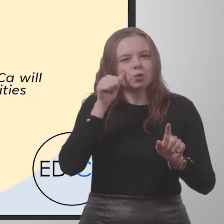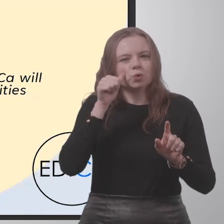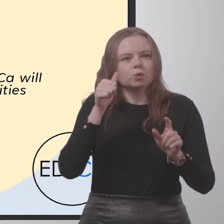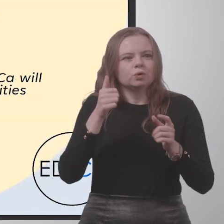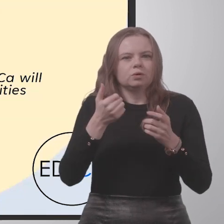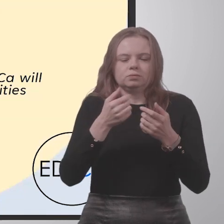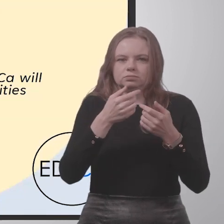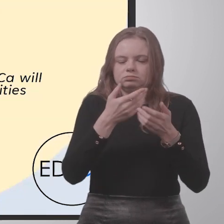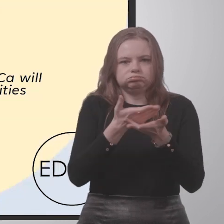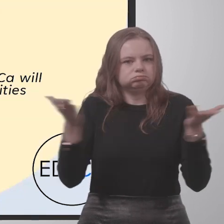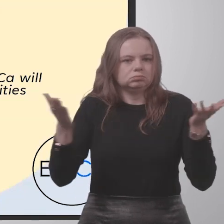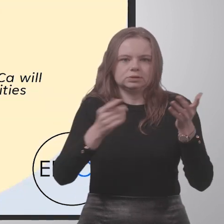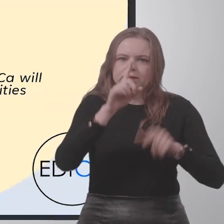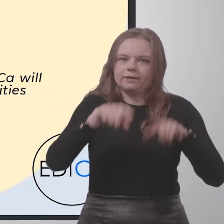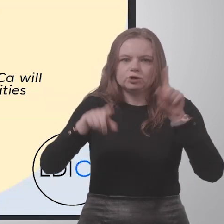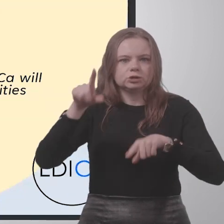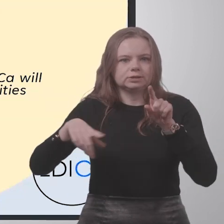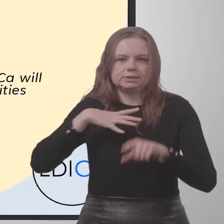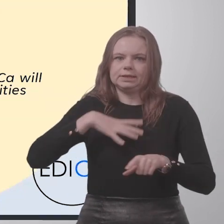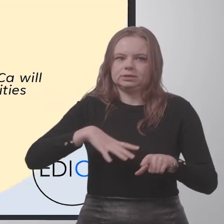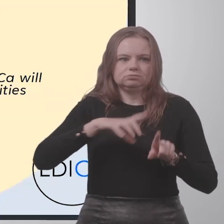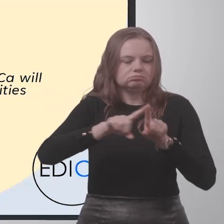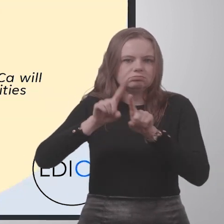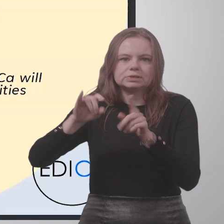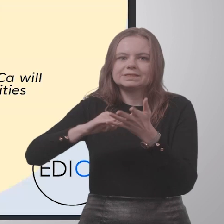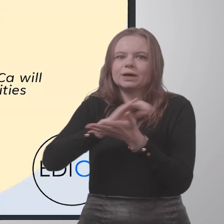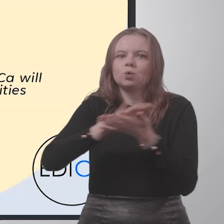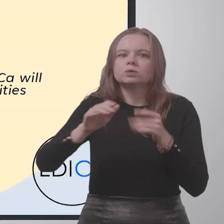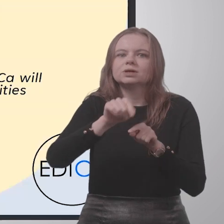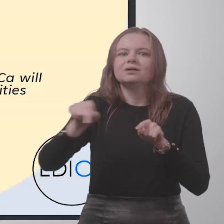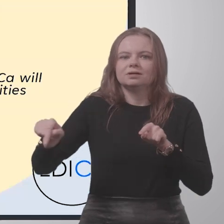the wide and diverse range of needs of varying